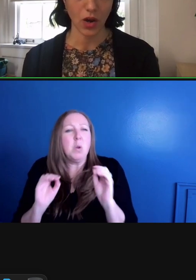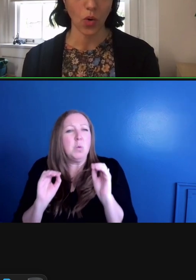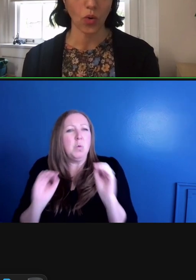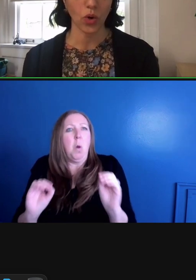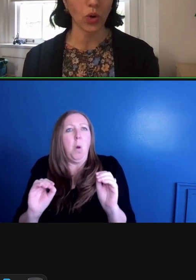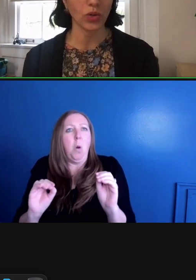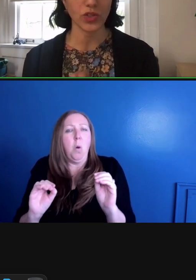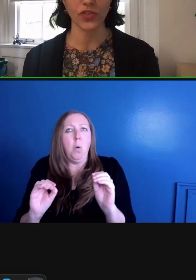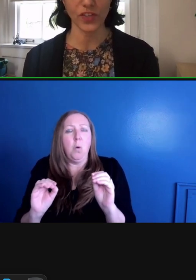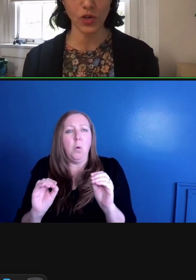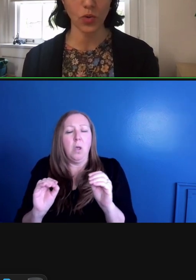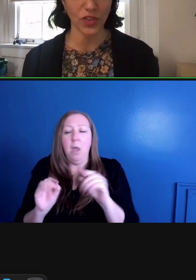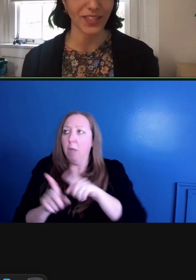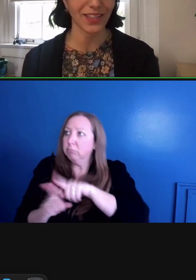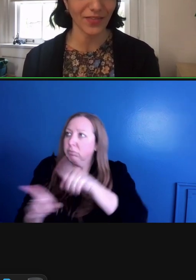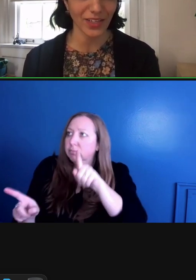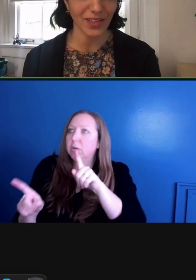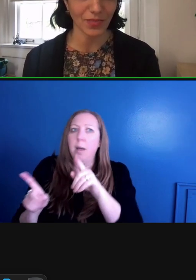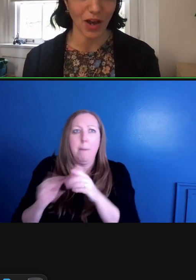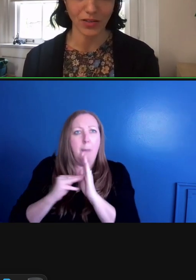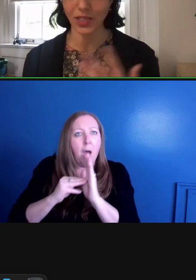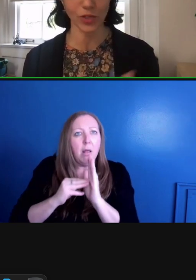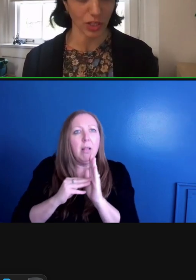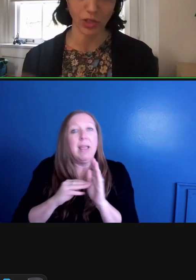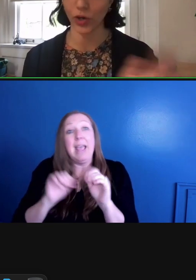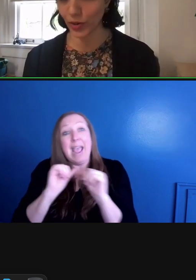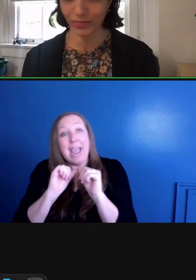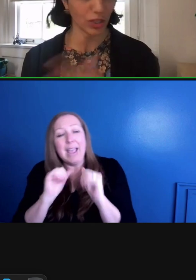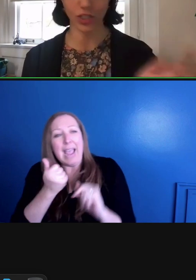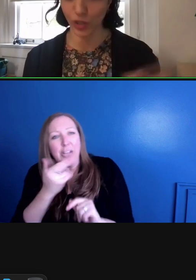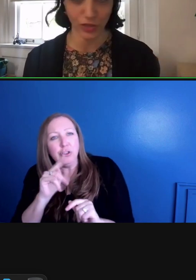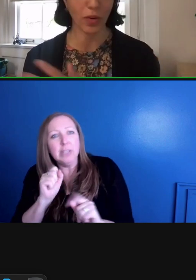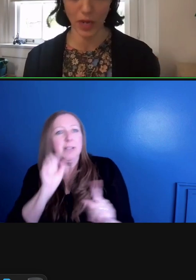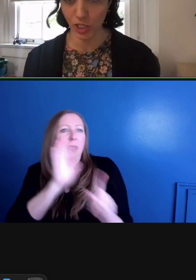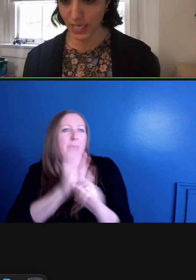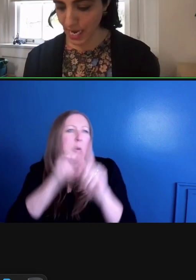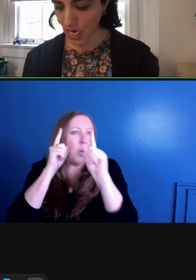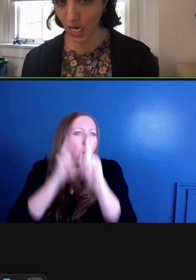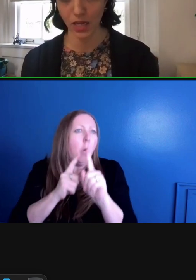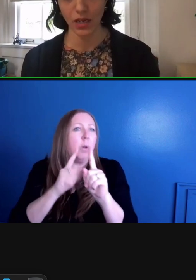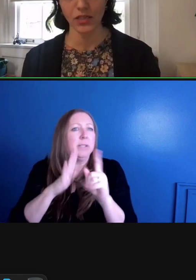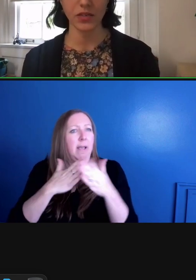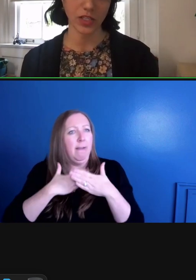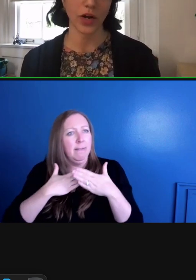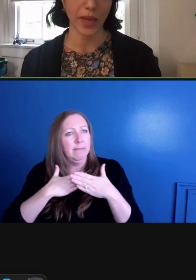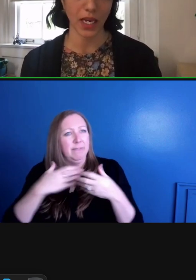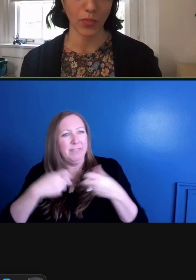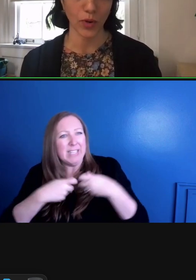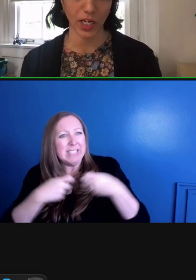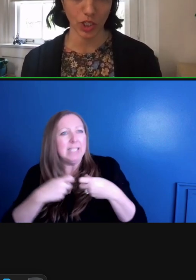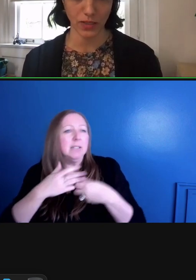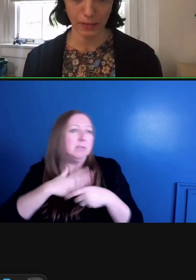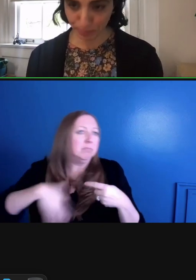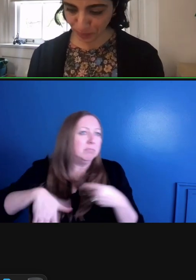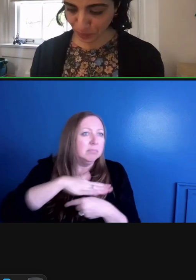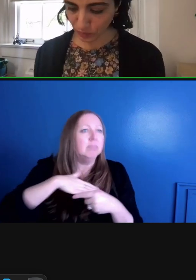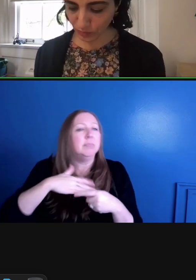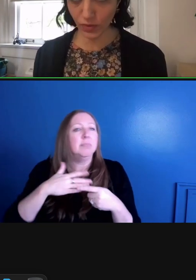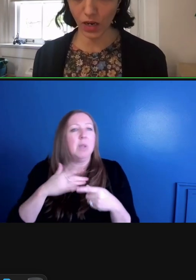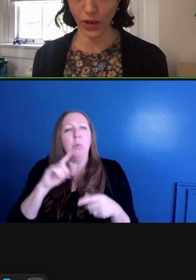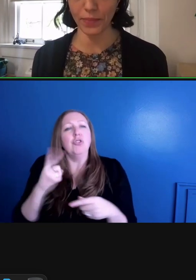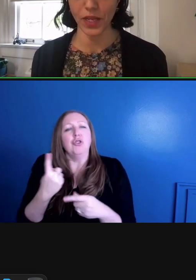agents, goals, or the physical world that's given to these models. It would just learns from a bunch of data to start making predictions.